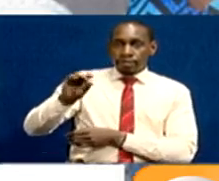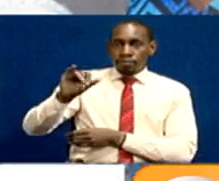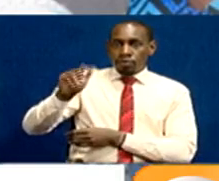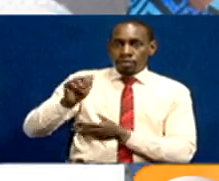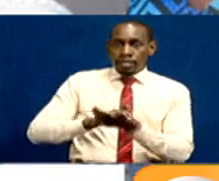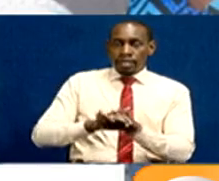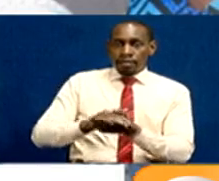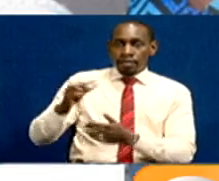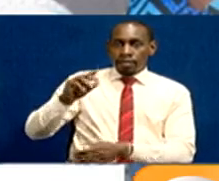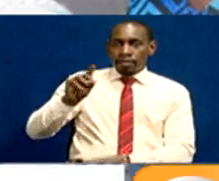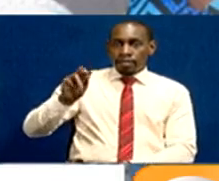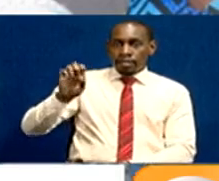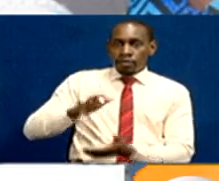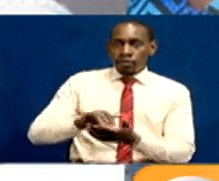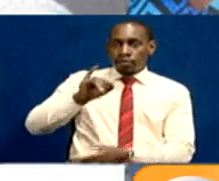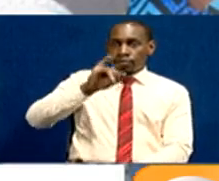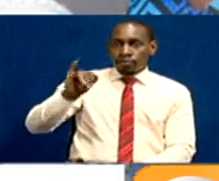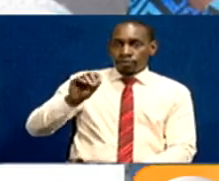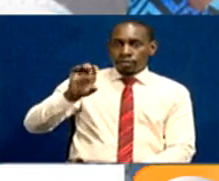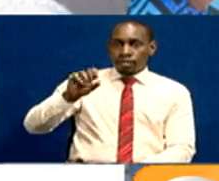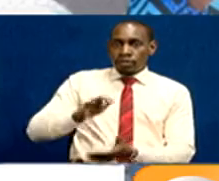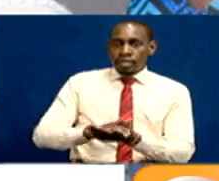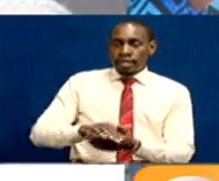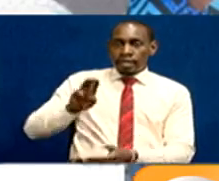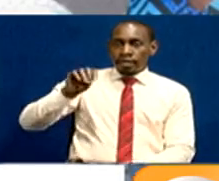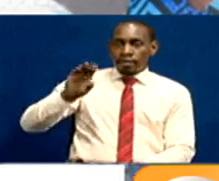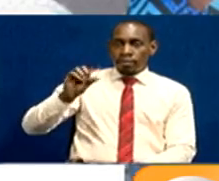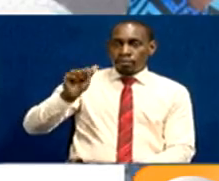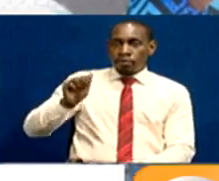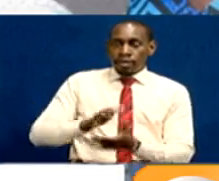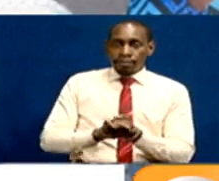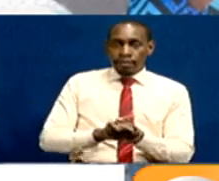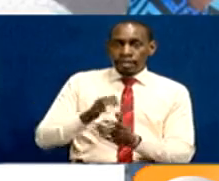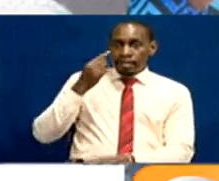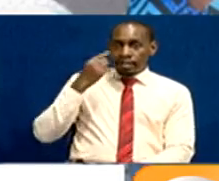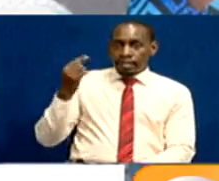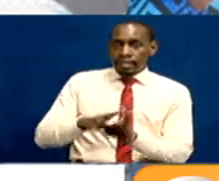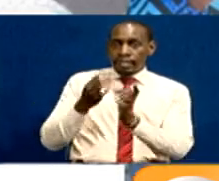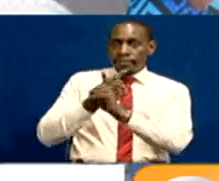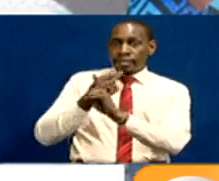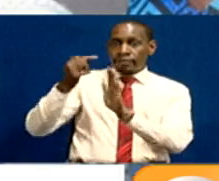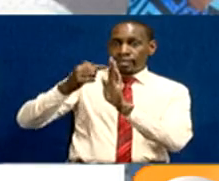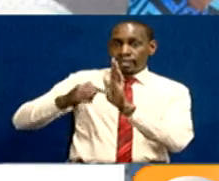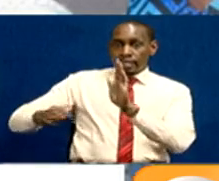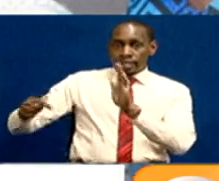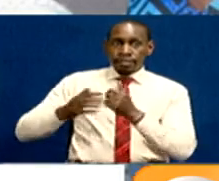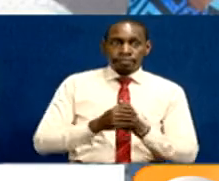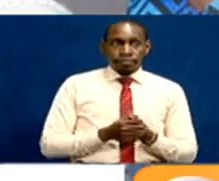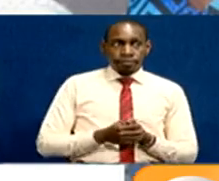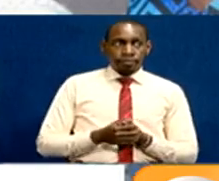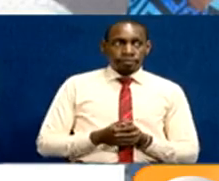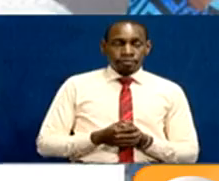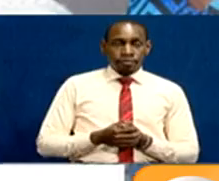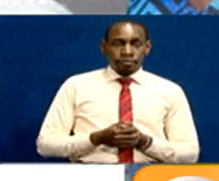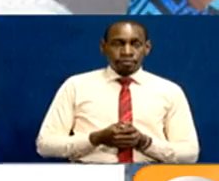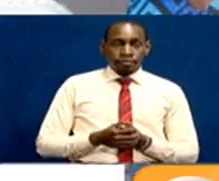Shabal, Gideon Mungaro, Joyce Lay, and Omar Boga, Abdul Samad Sharif Nasir, Zuleika Hassan, Naomi Shaban,